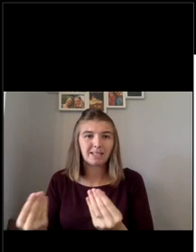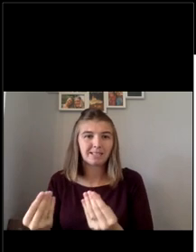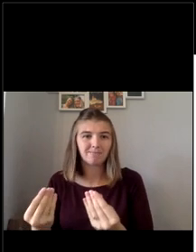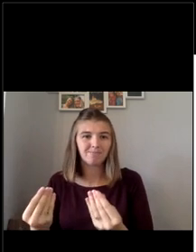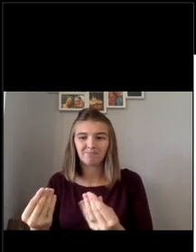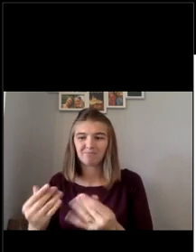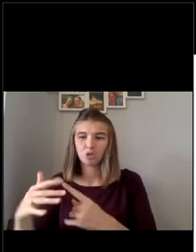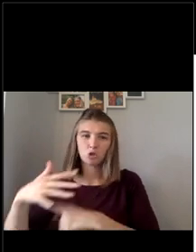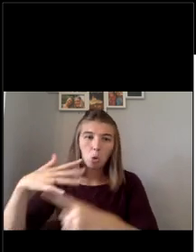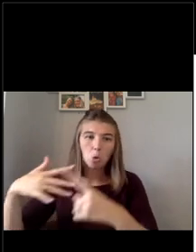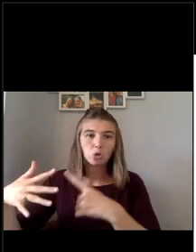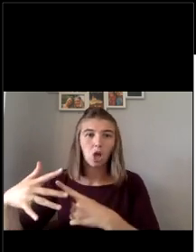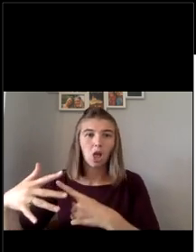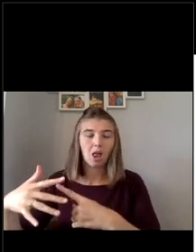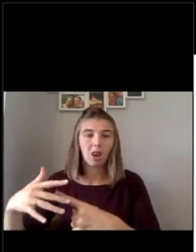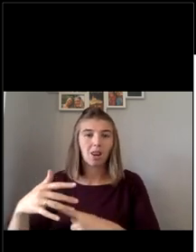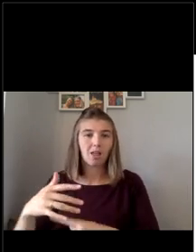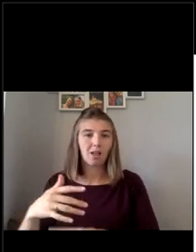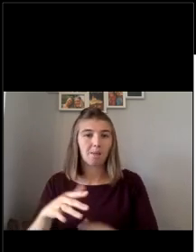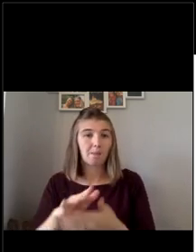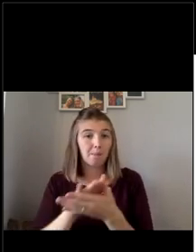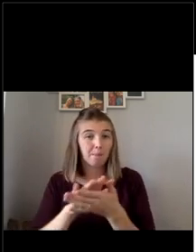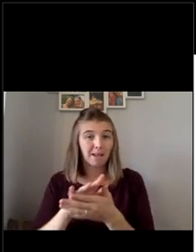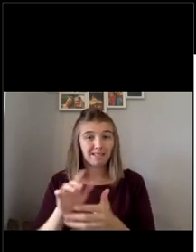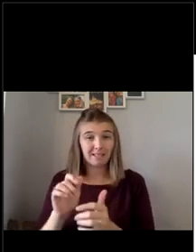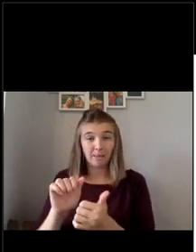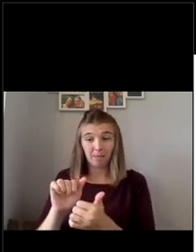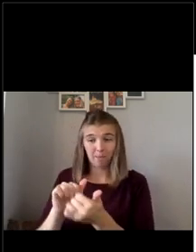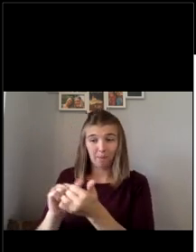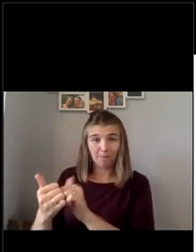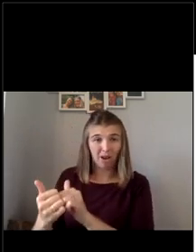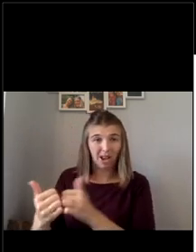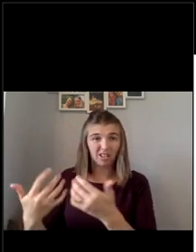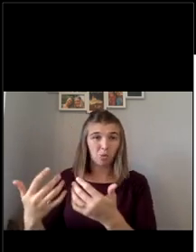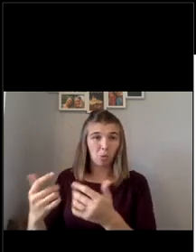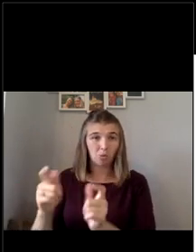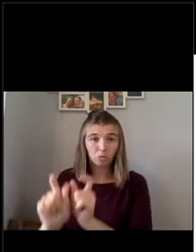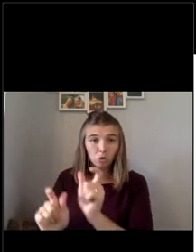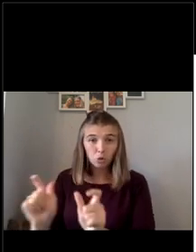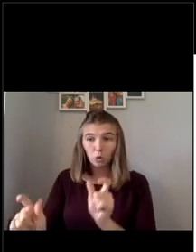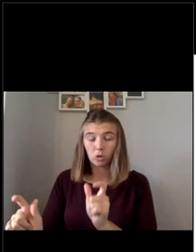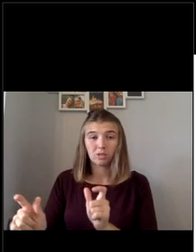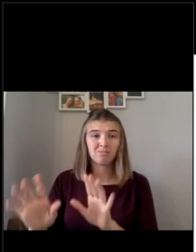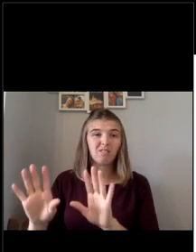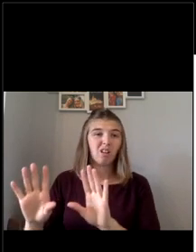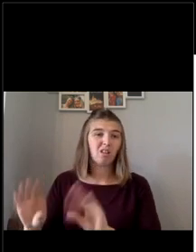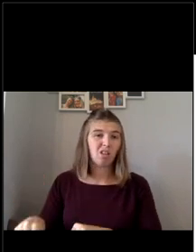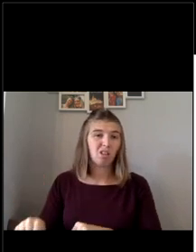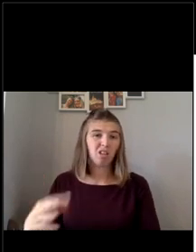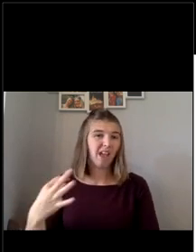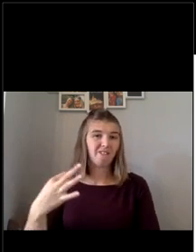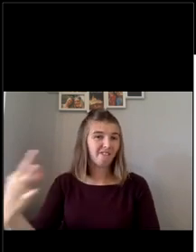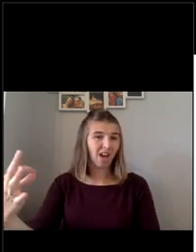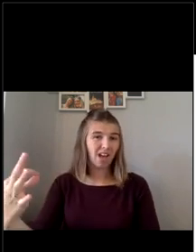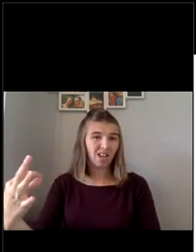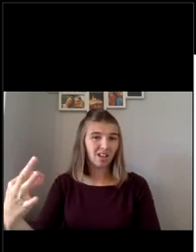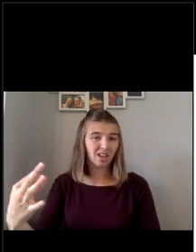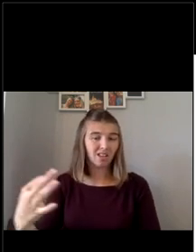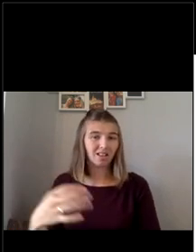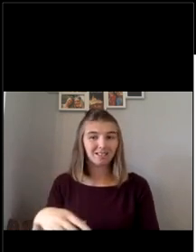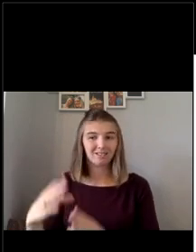activities, the other thing that happened is people then stopped inviting me to events. And that